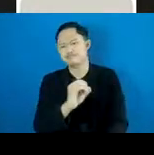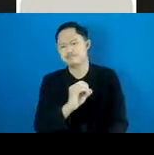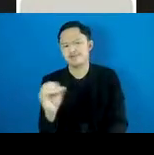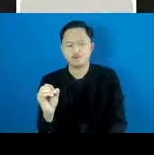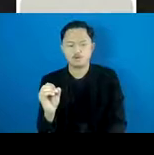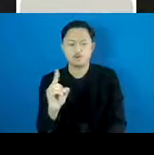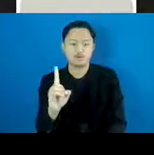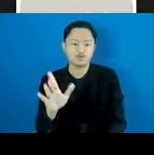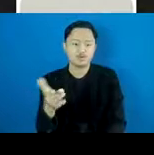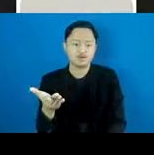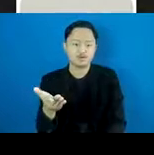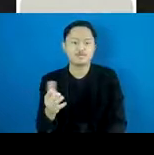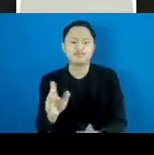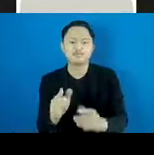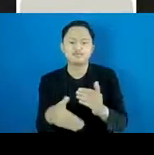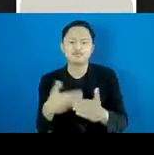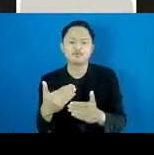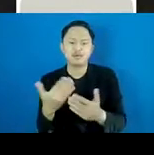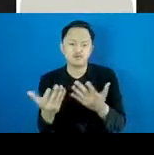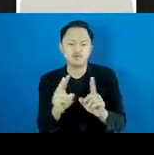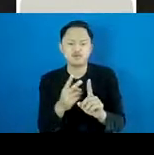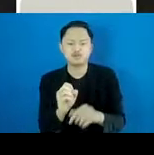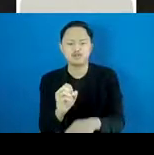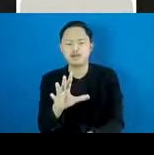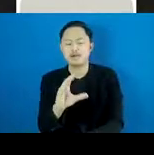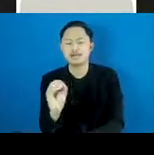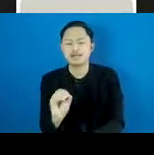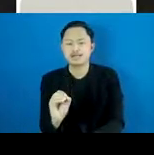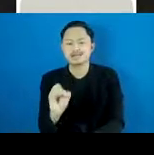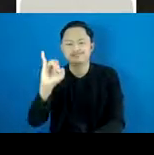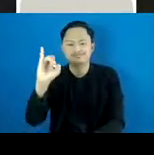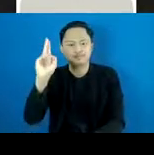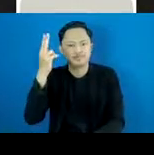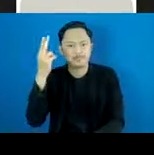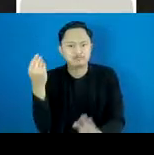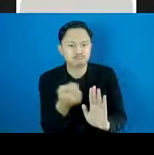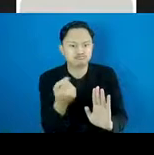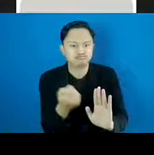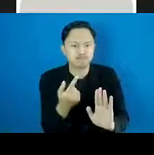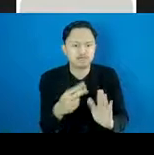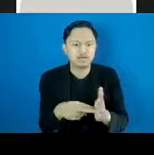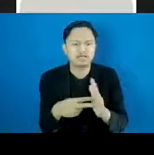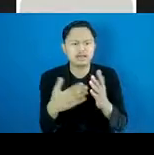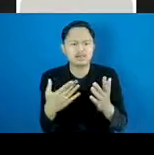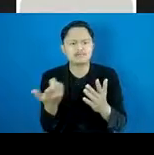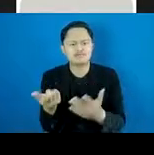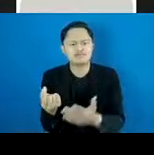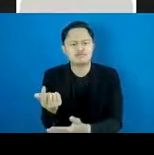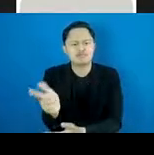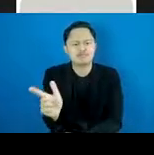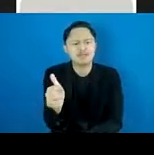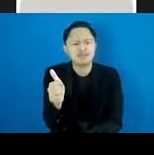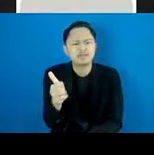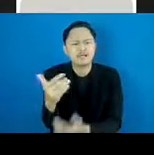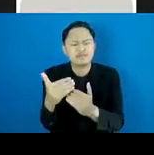for the state government. Now, the state government can borrow funds at much, much lesser cost, like 5 or 6%. So therefore, it's a